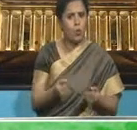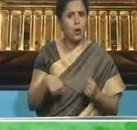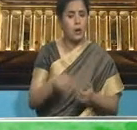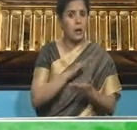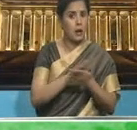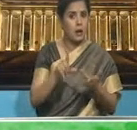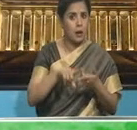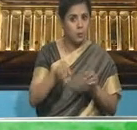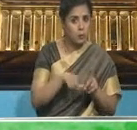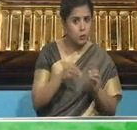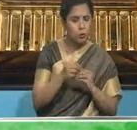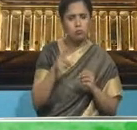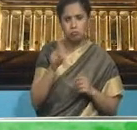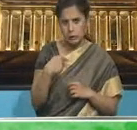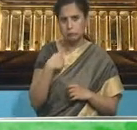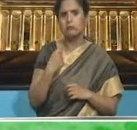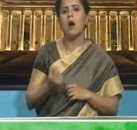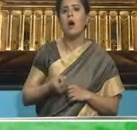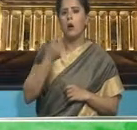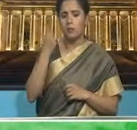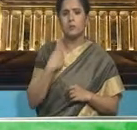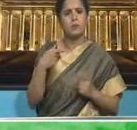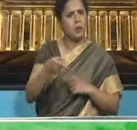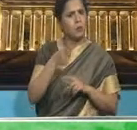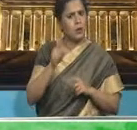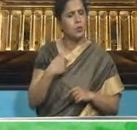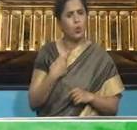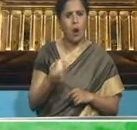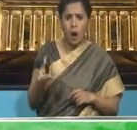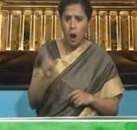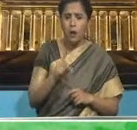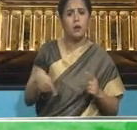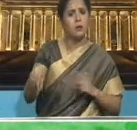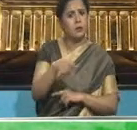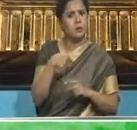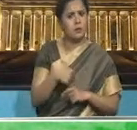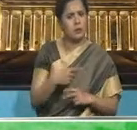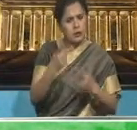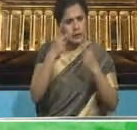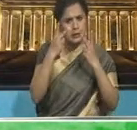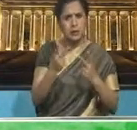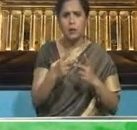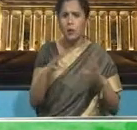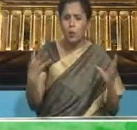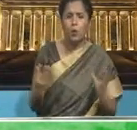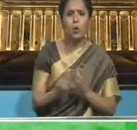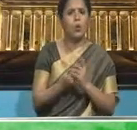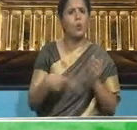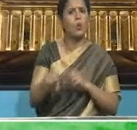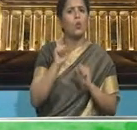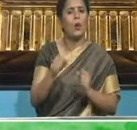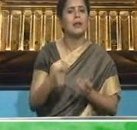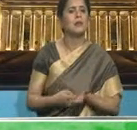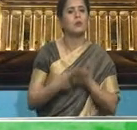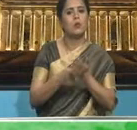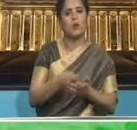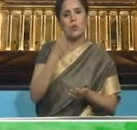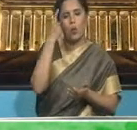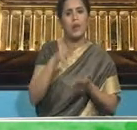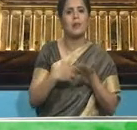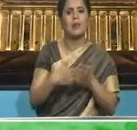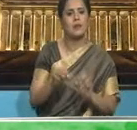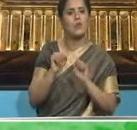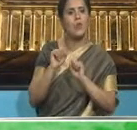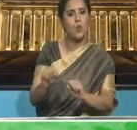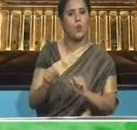be understood. We must once again rekindle that respect for nature